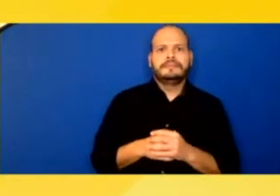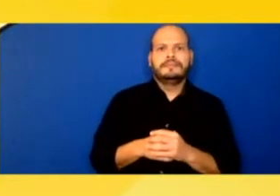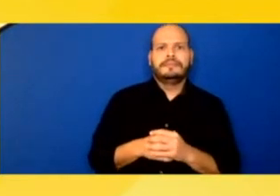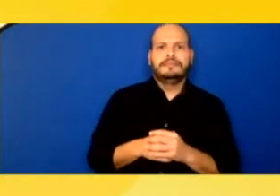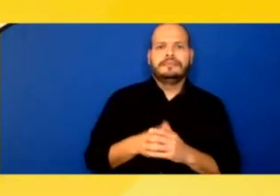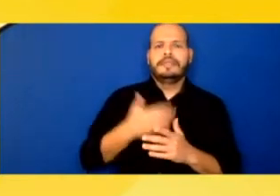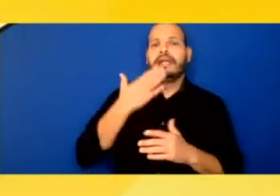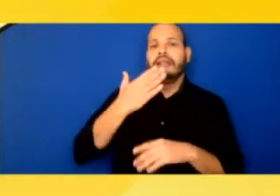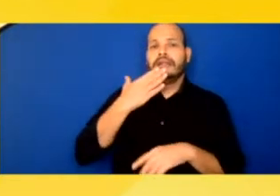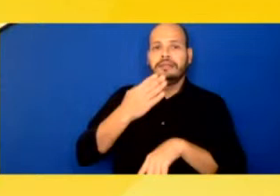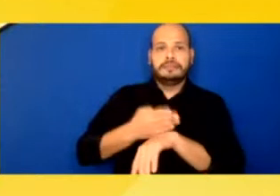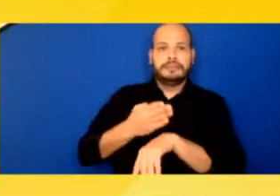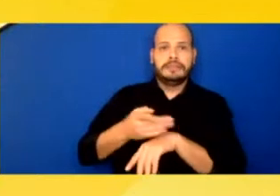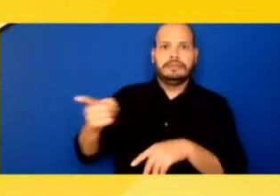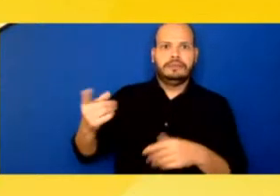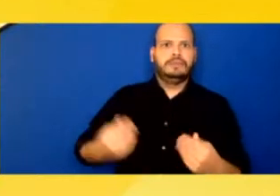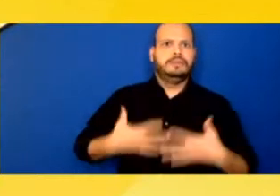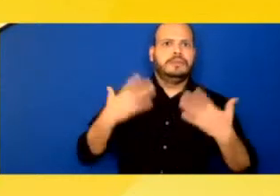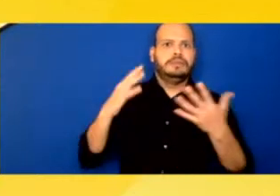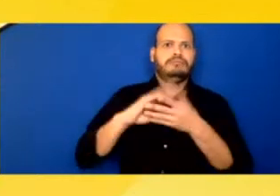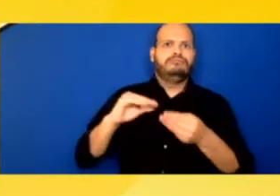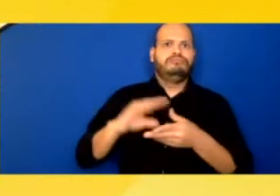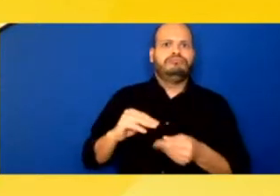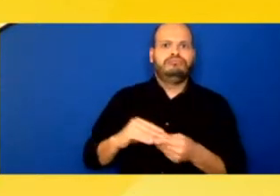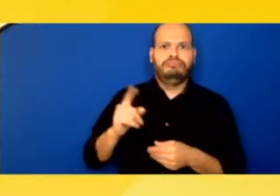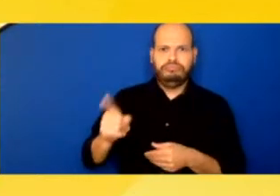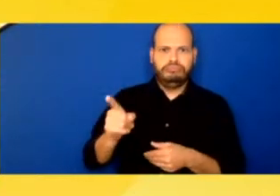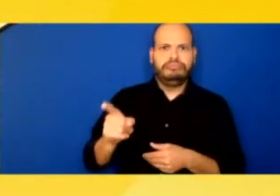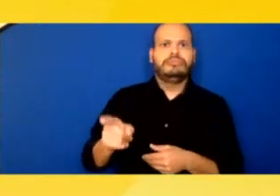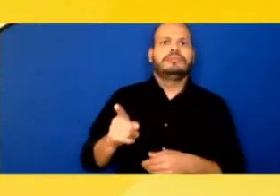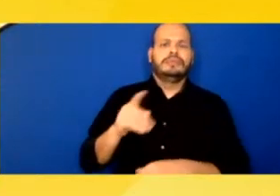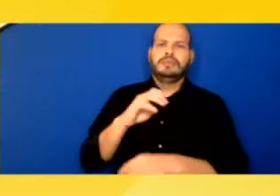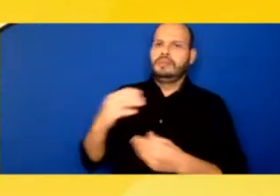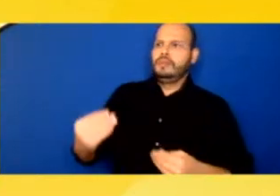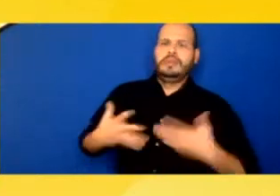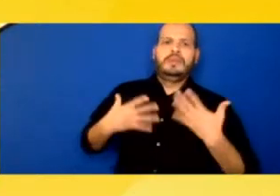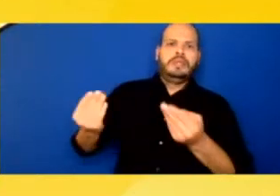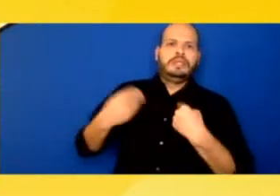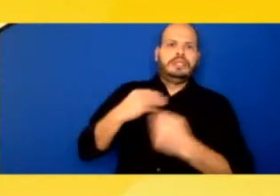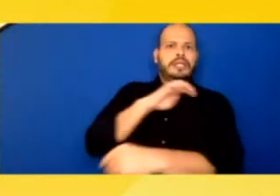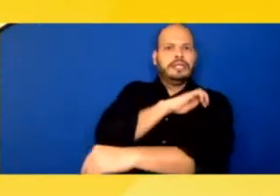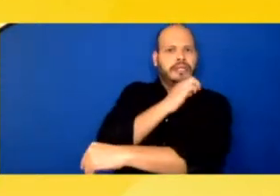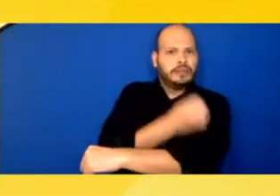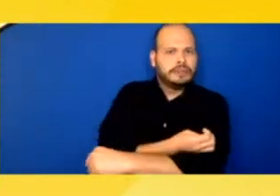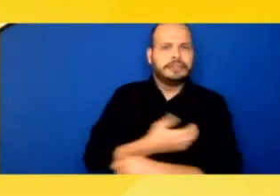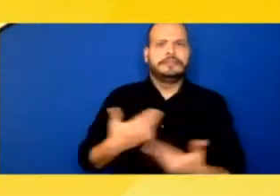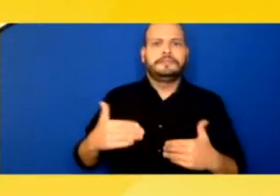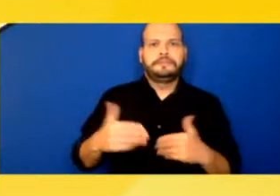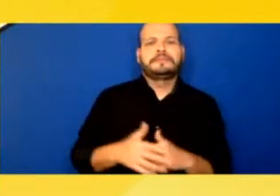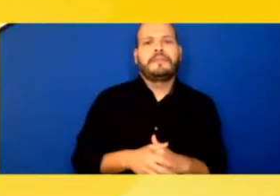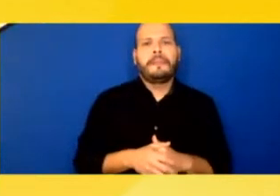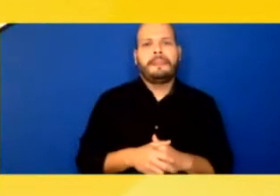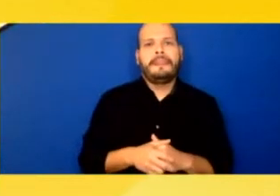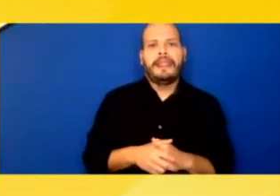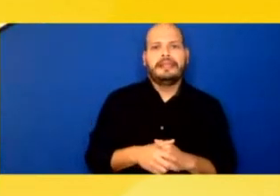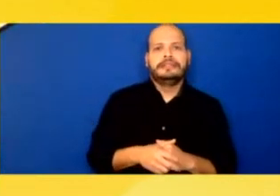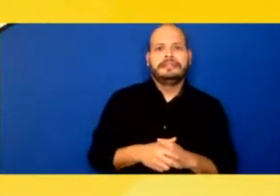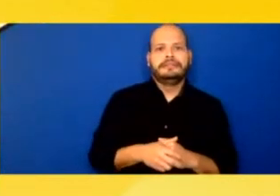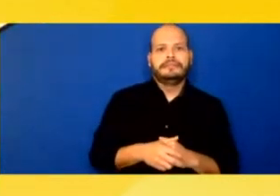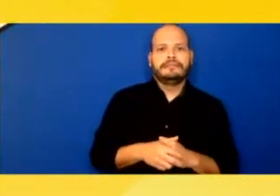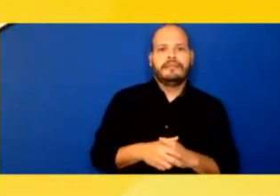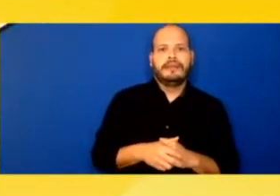for that charge that we all must indeed heed. Amen. Archbishop Tutu